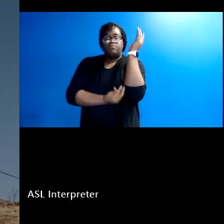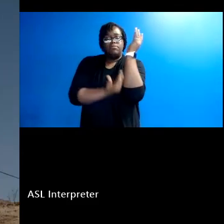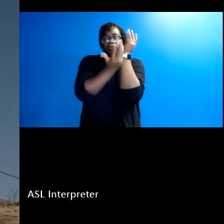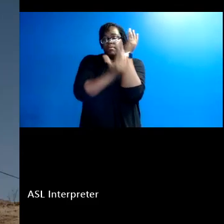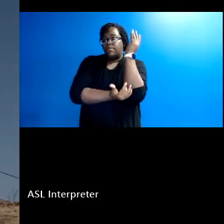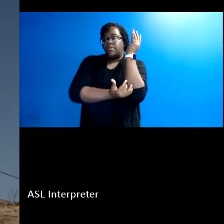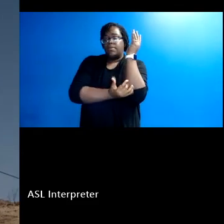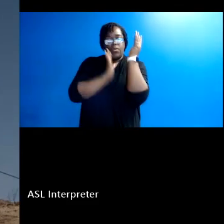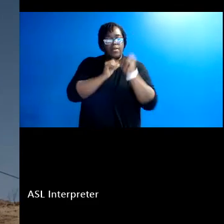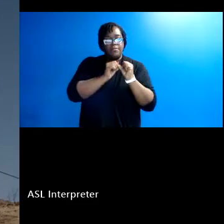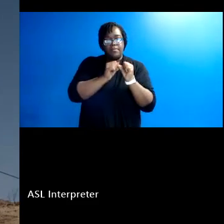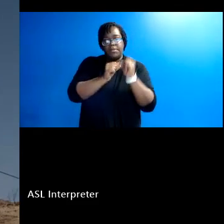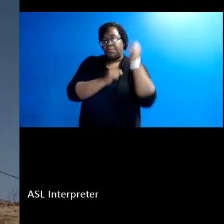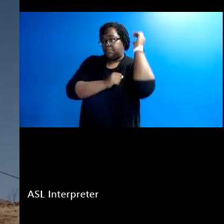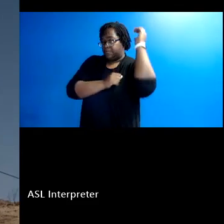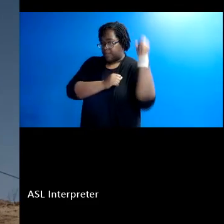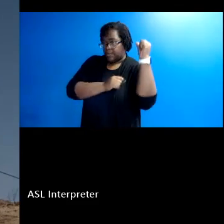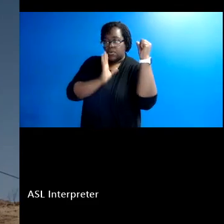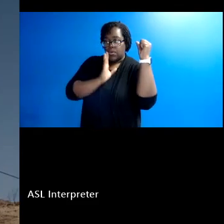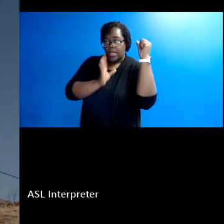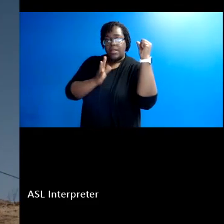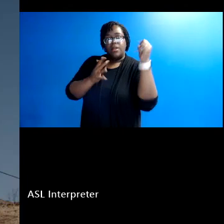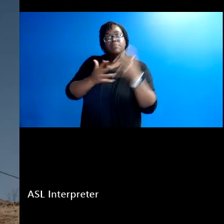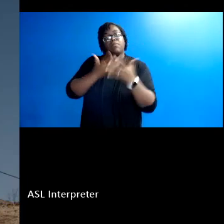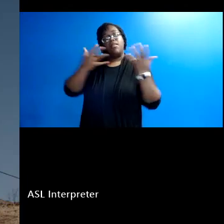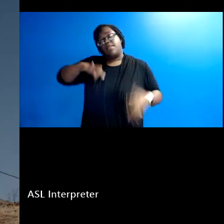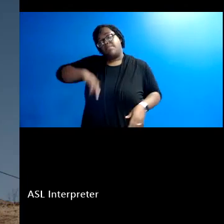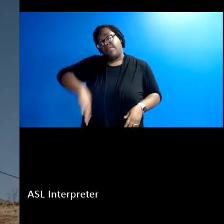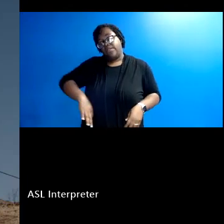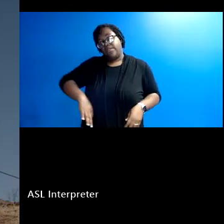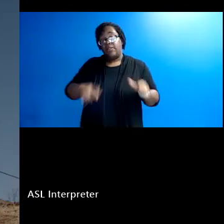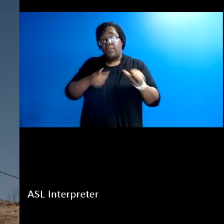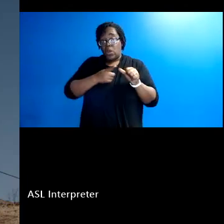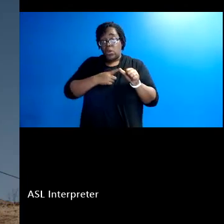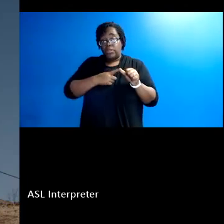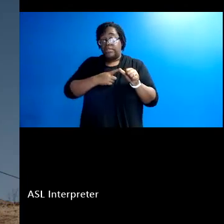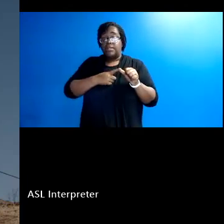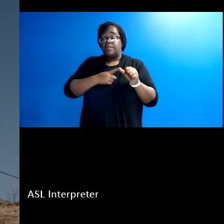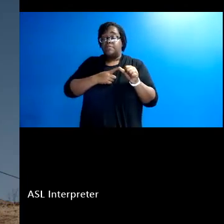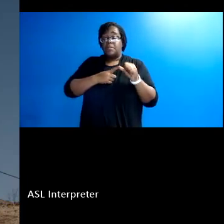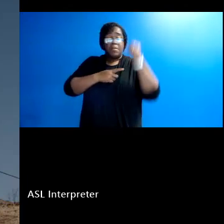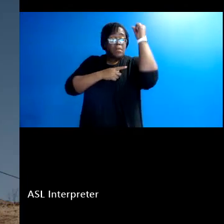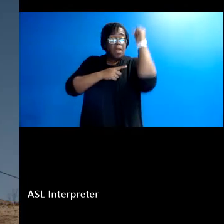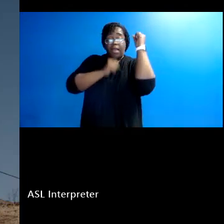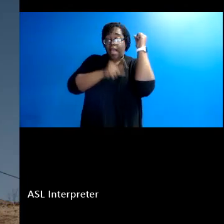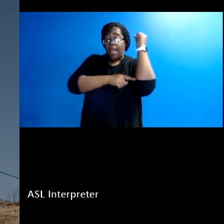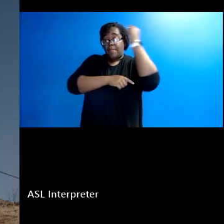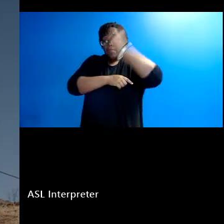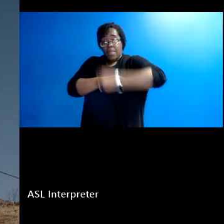stay up in the air. This has a lot of benefits. The first benefit is the poles aren't falling over and potentially blocking